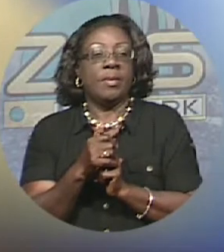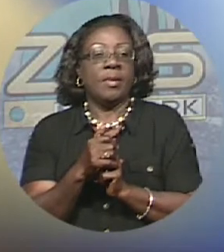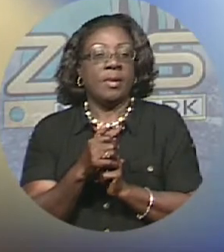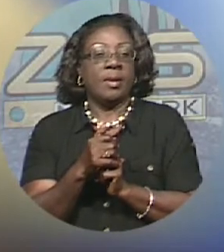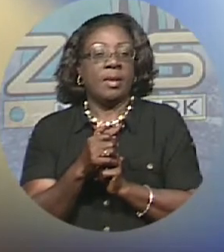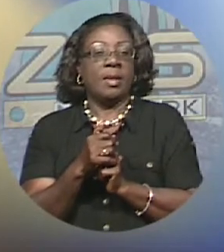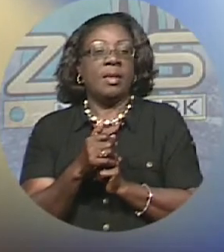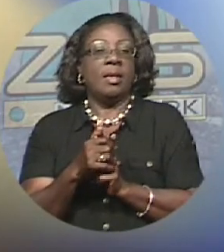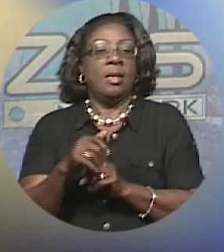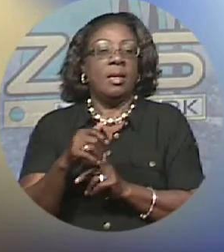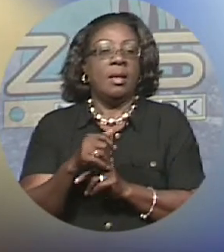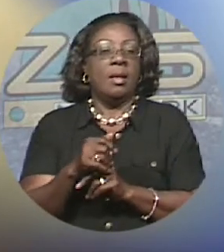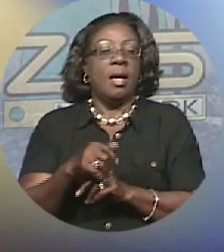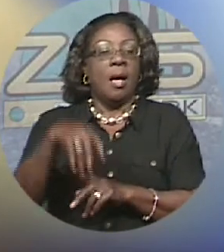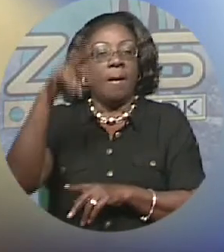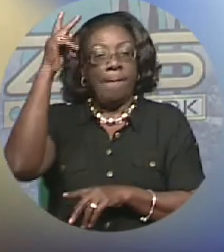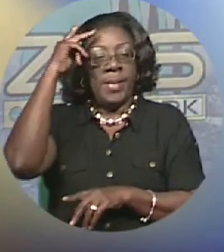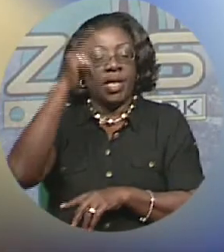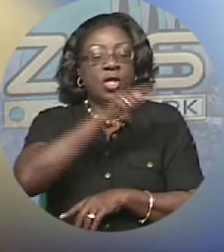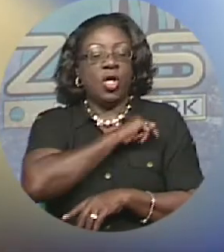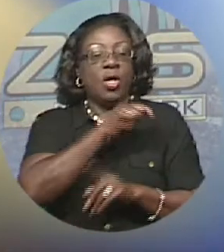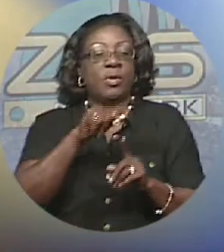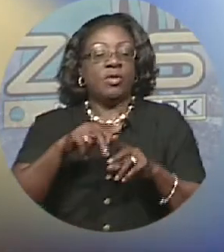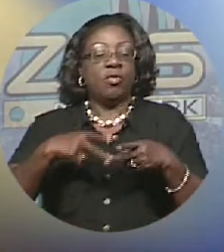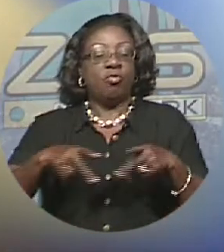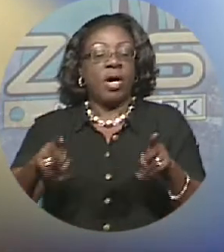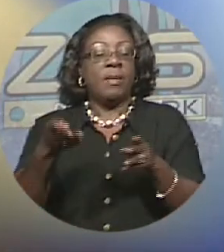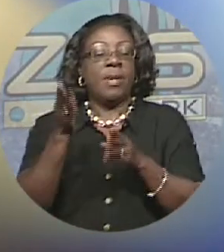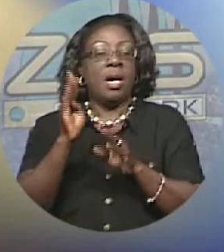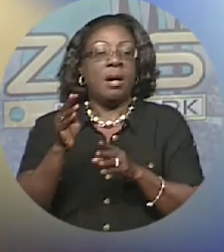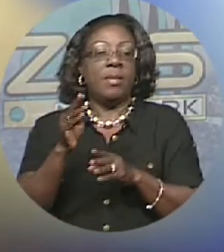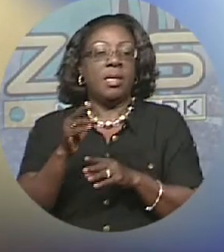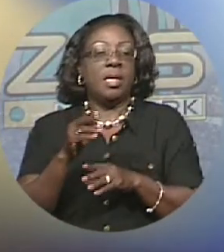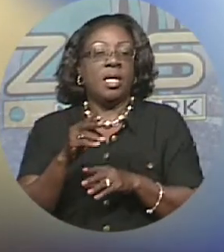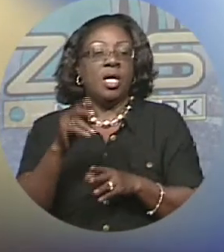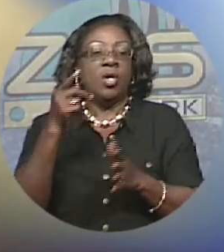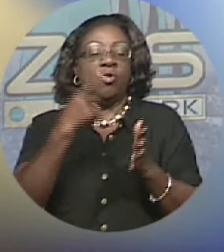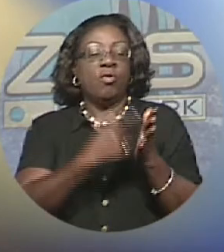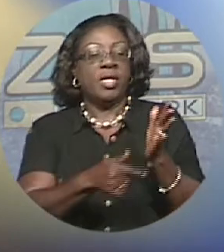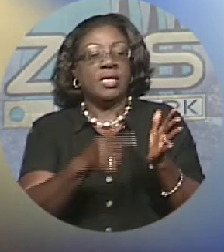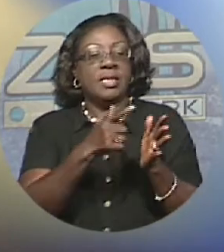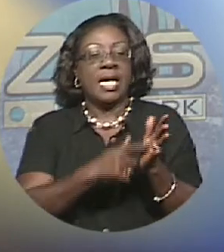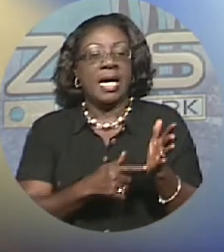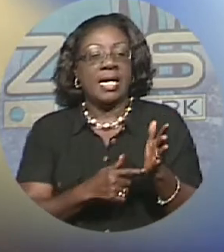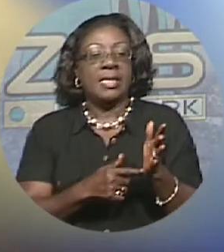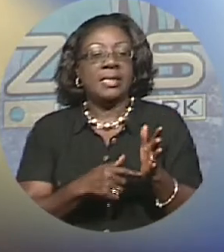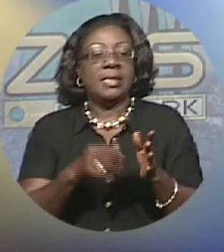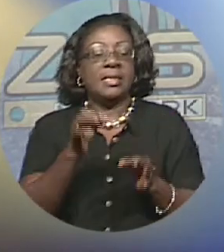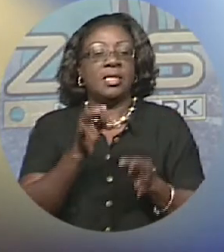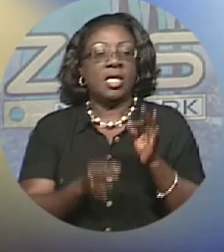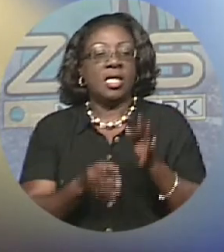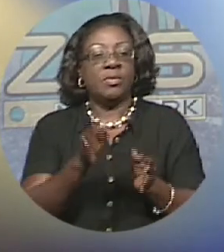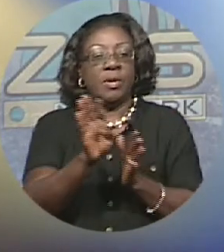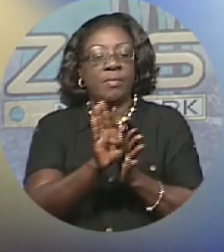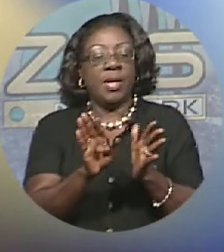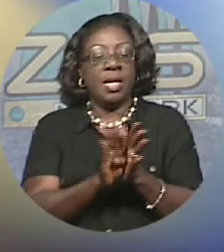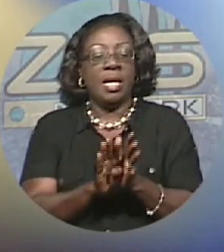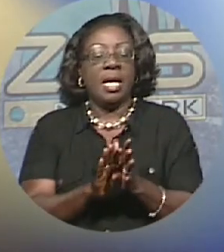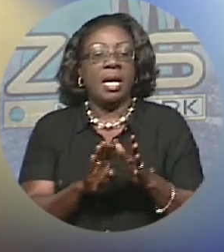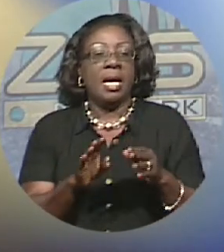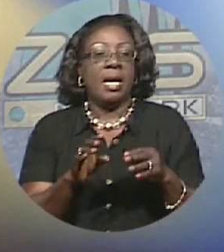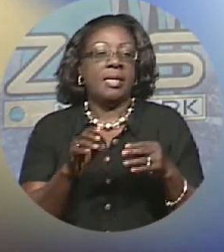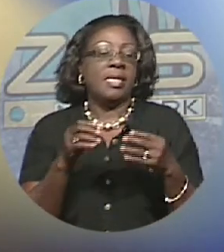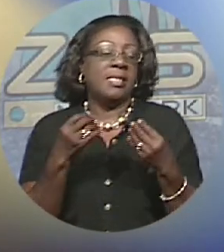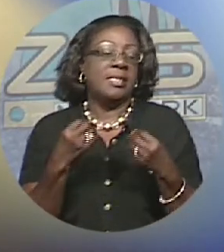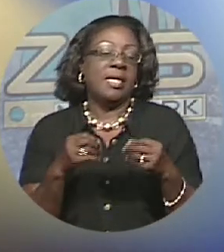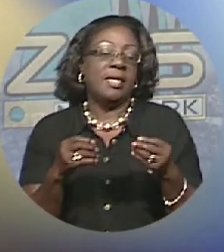Meanwhile, East Grand Bahama MP Peter Turnquest criticizing the Jurors Amendment Bill as nothing but window dressing that he says does nothing to